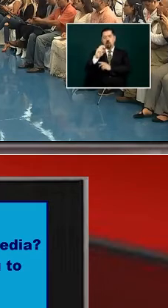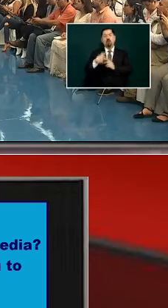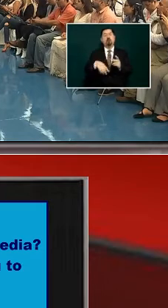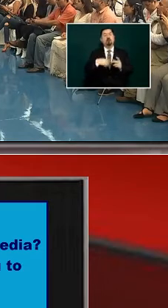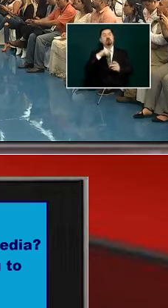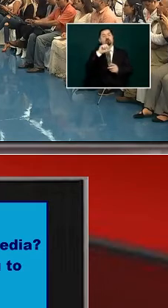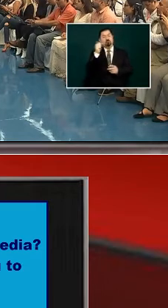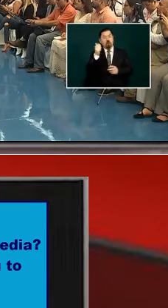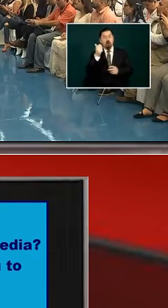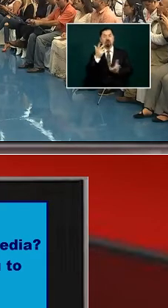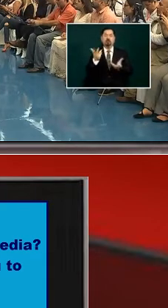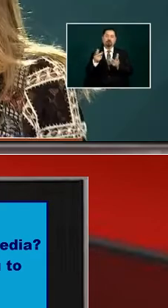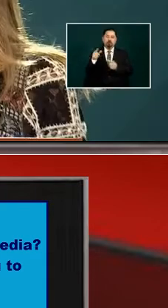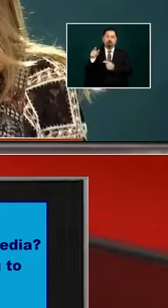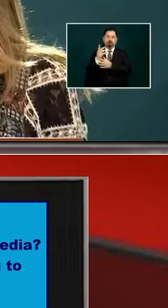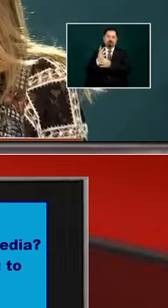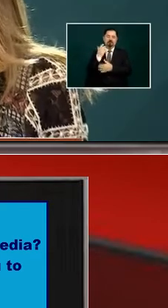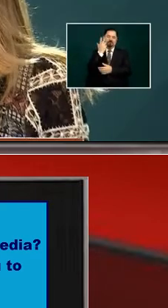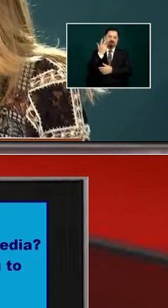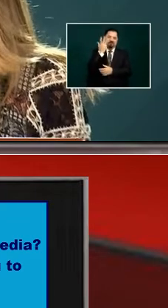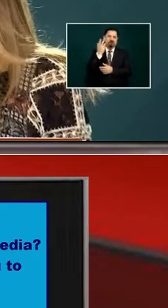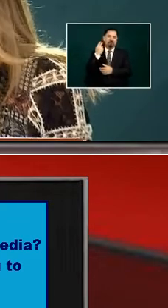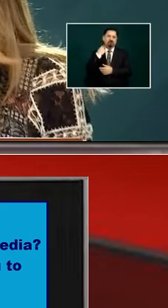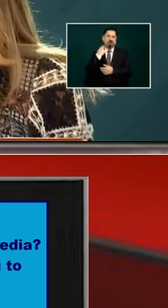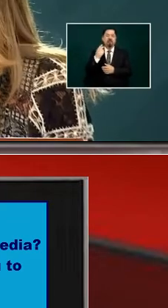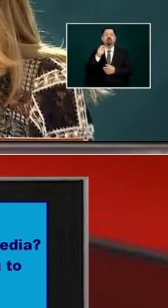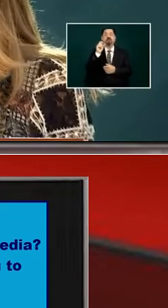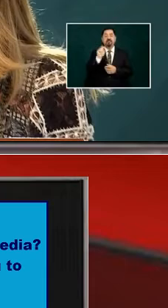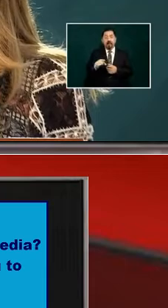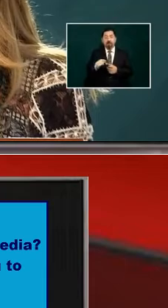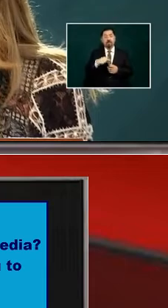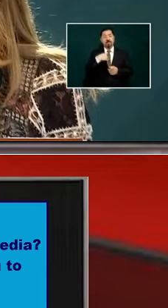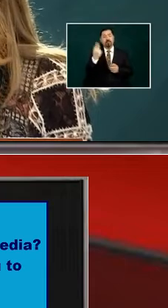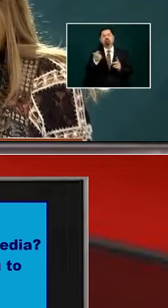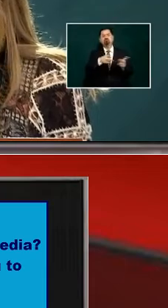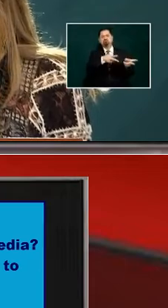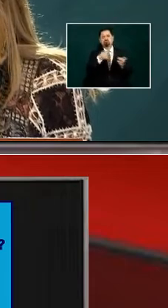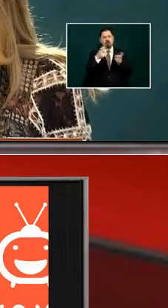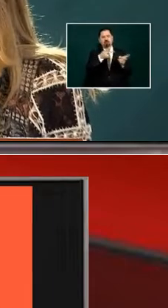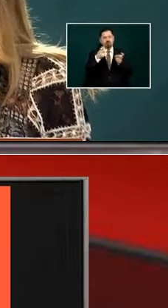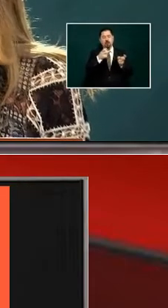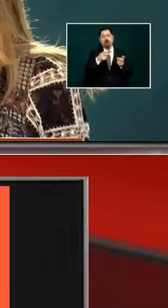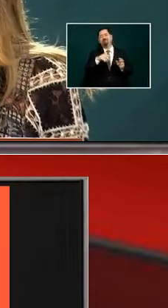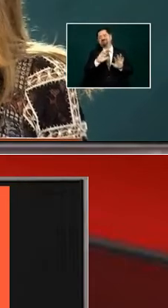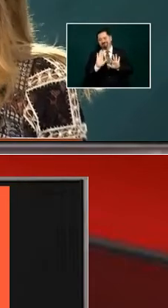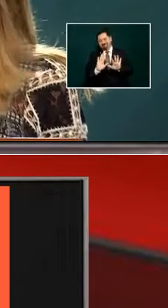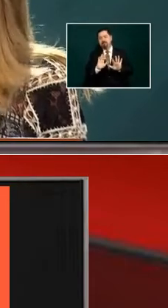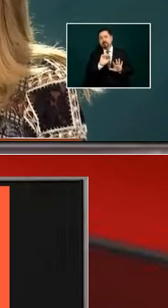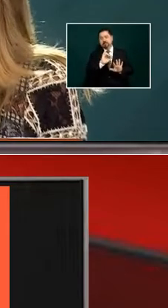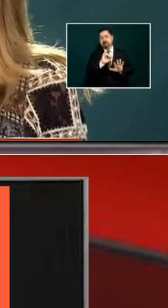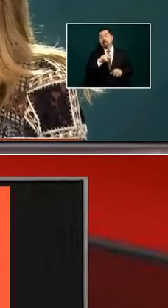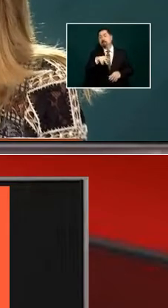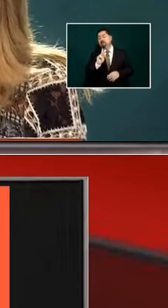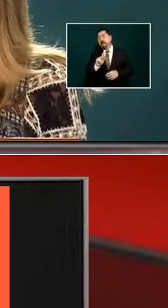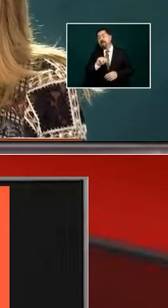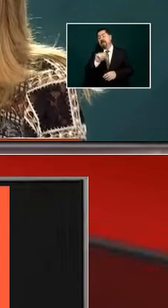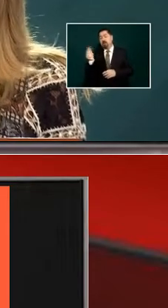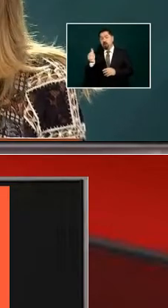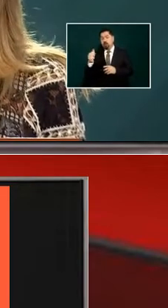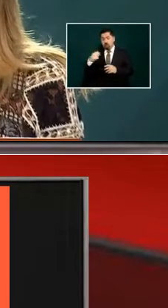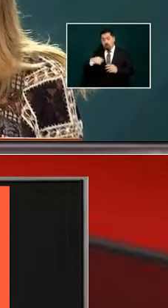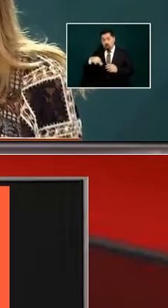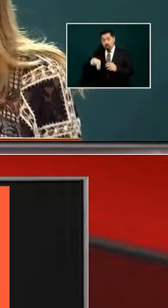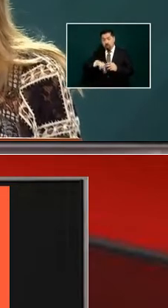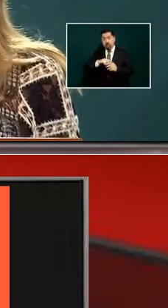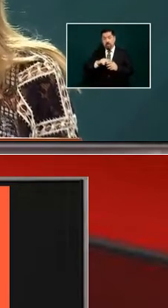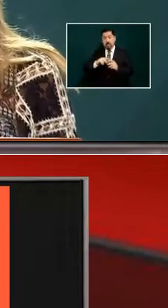the safety but when it has to do with the homicide even